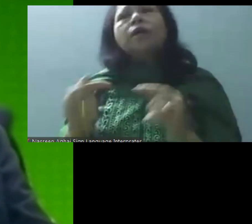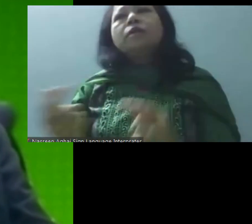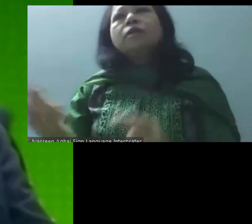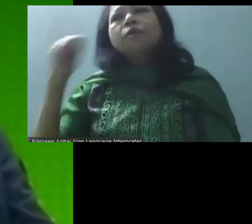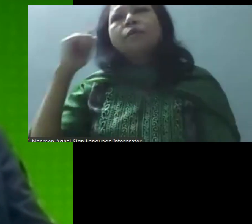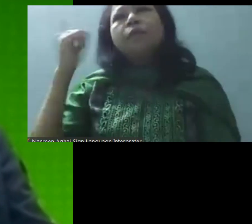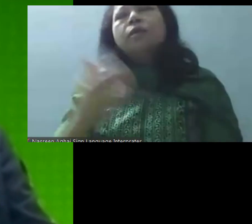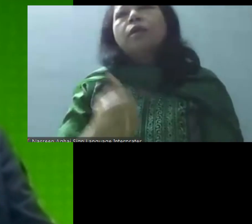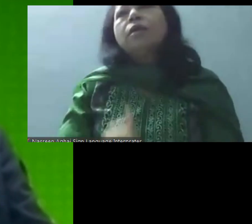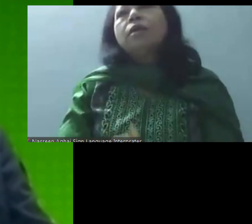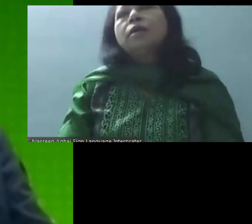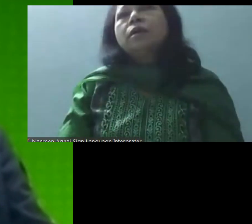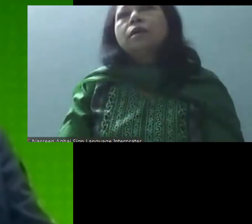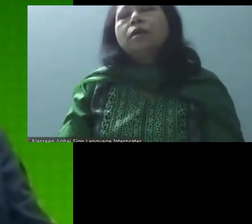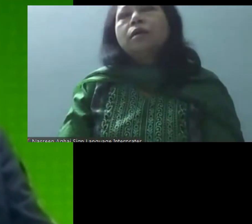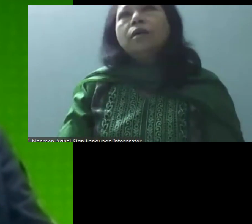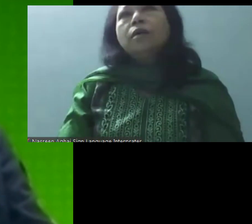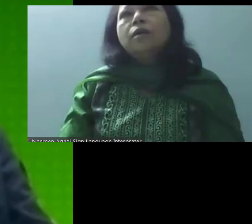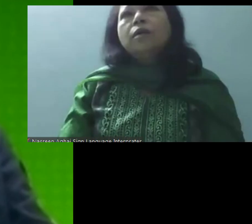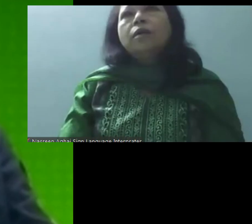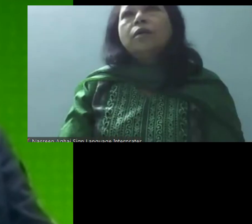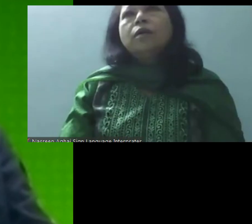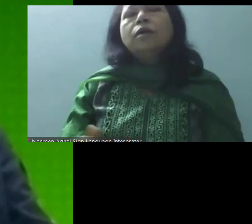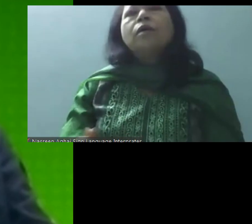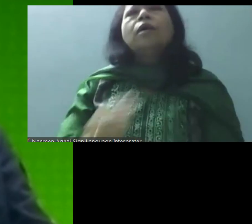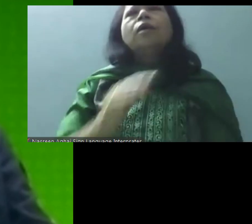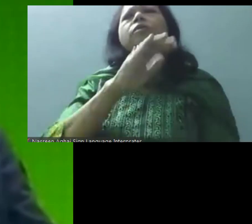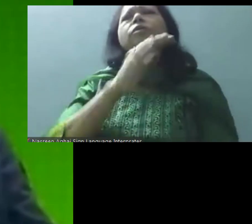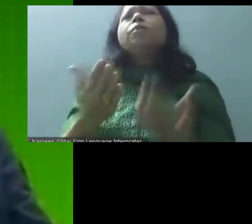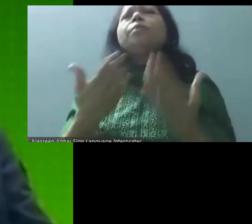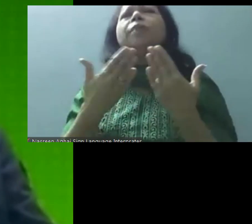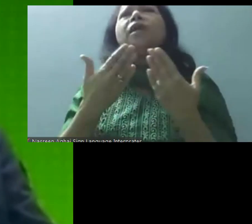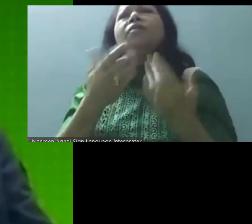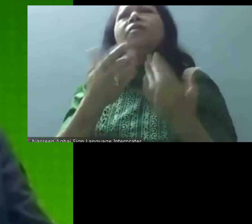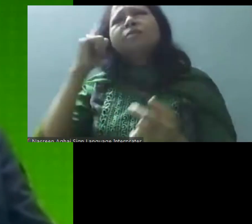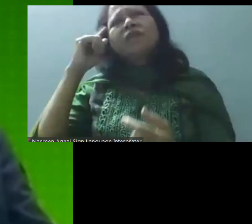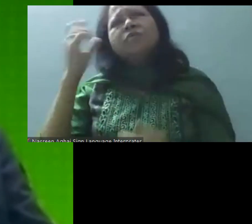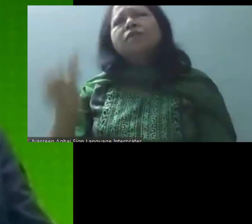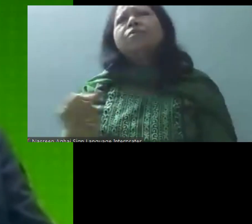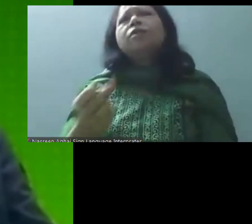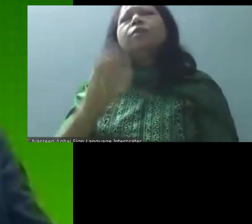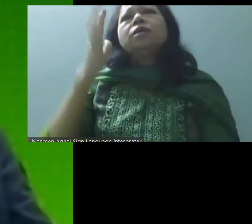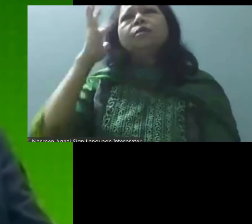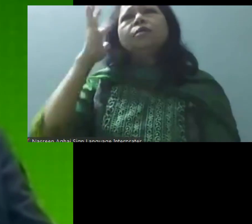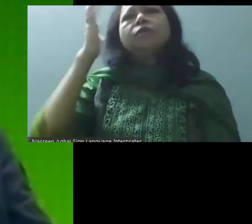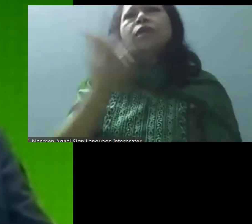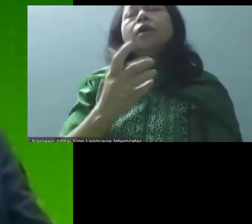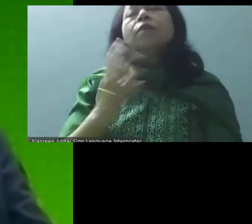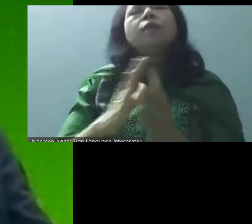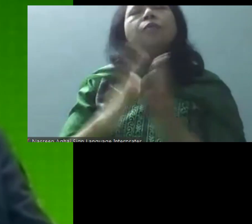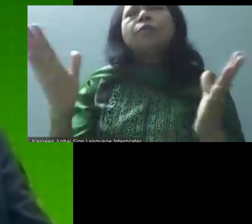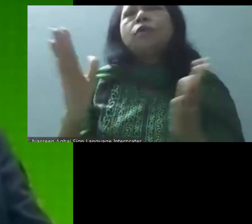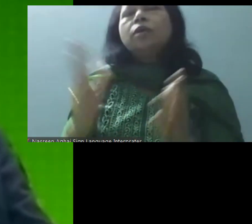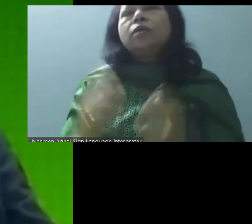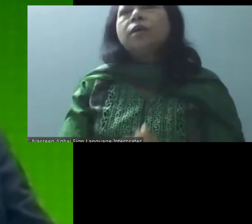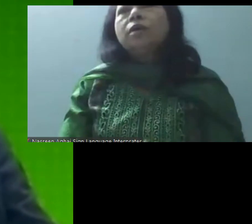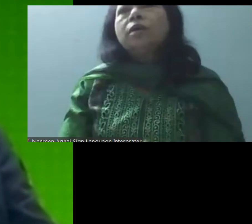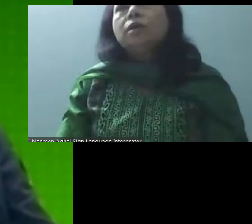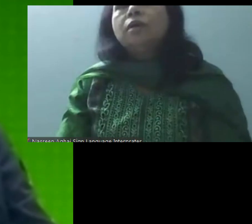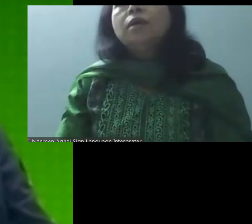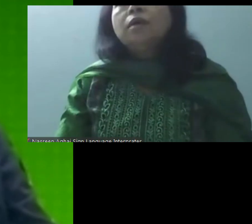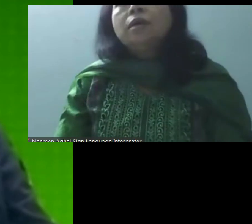a section of the students, although it was available with the majority, but still there was a small section with